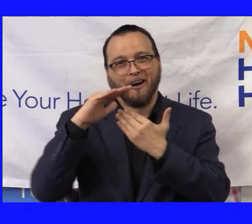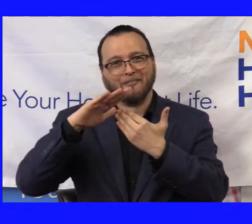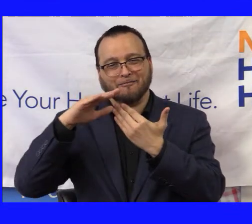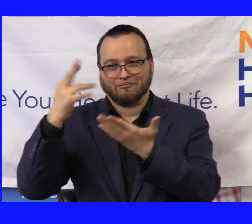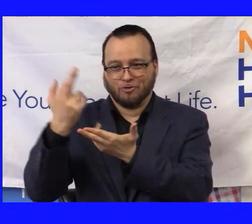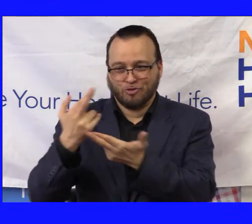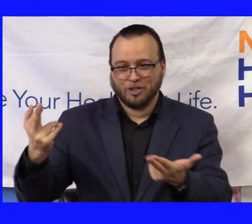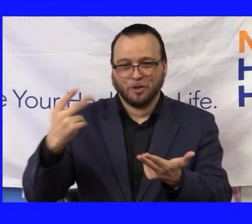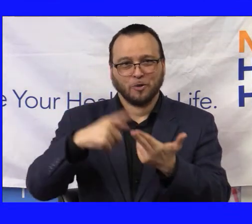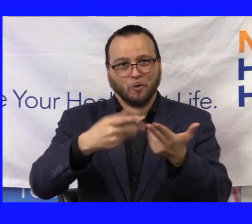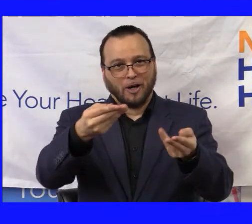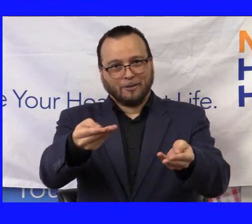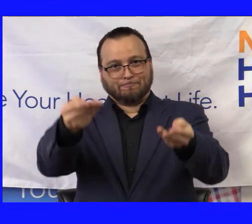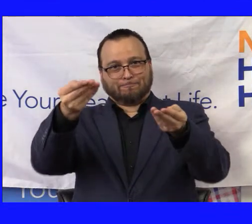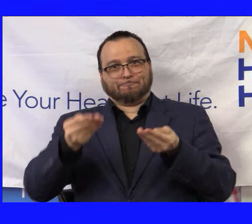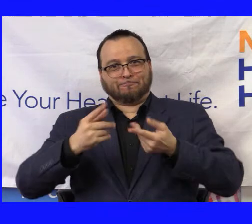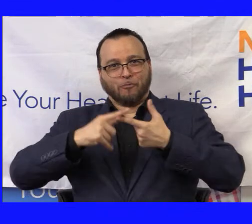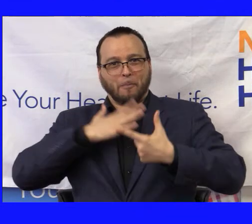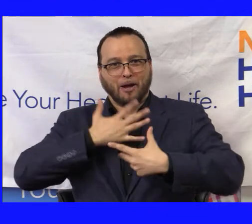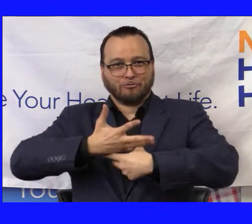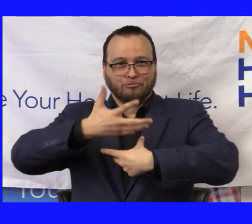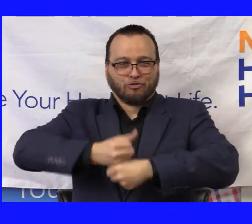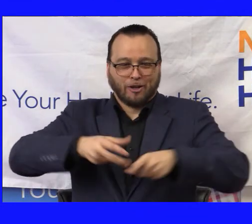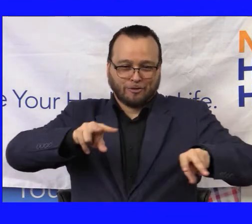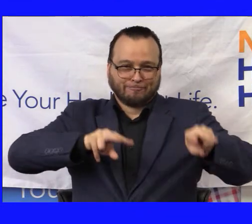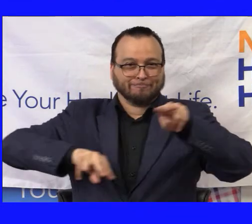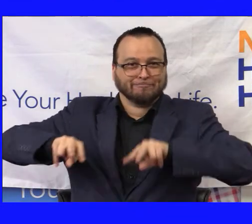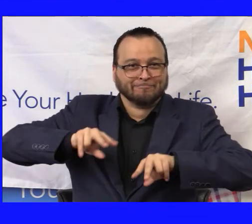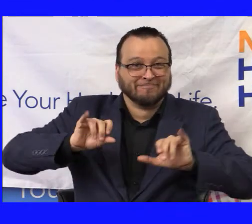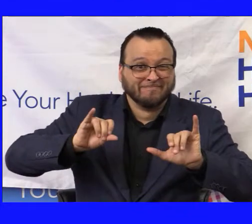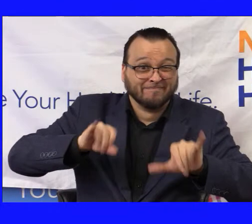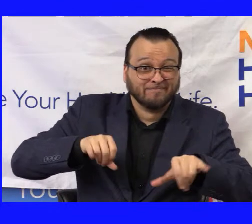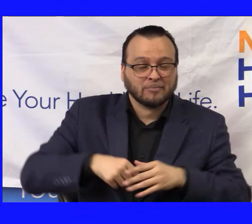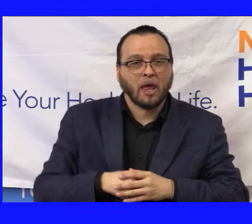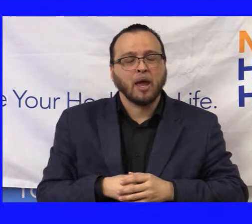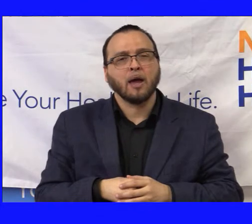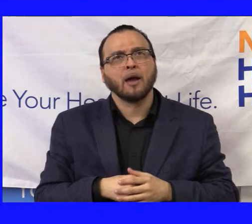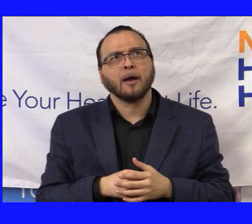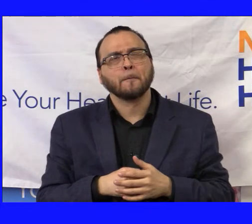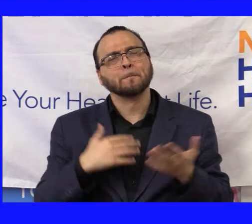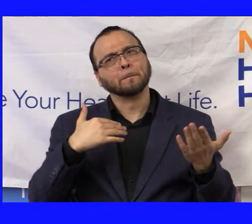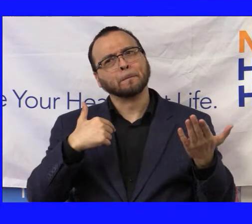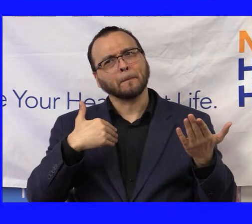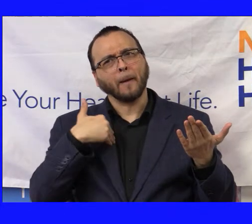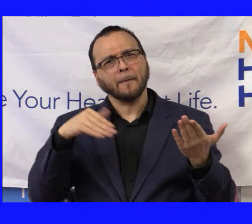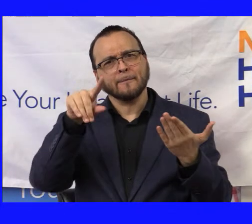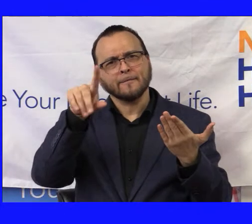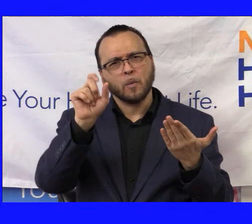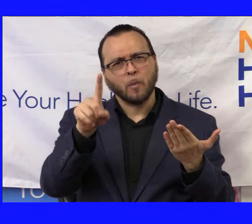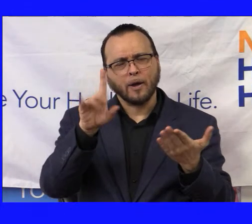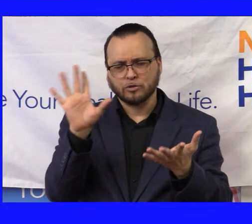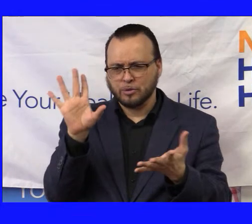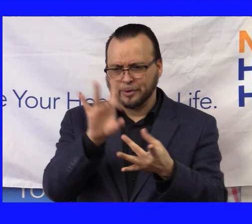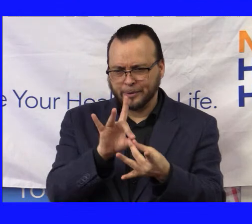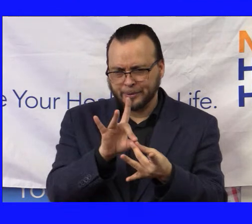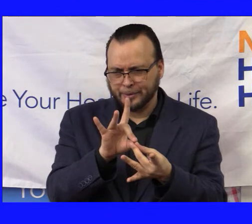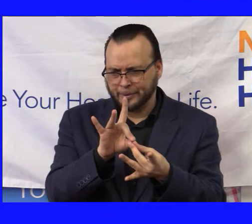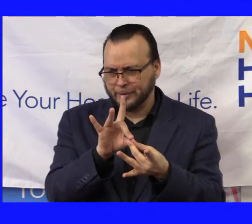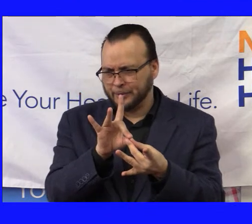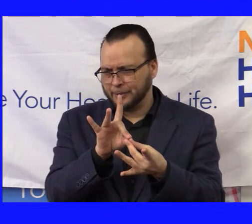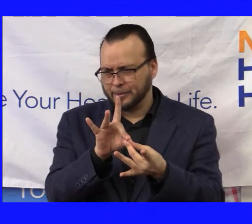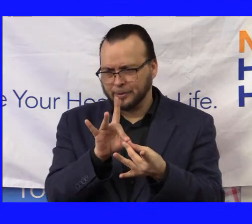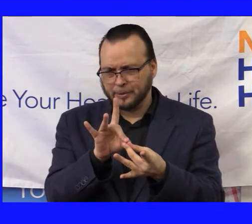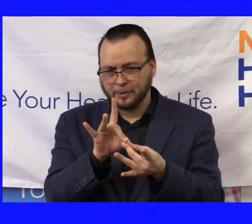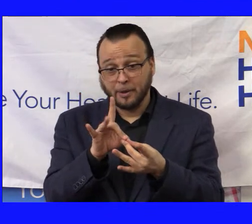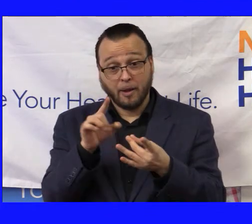we are entrusted. I do have a question in terms of, the increase that we're